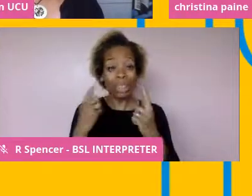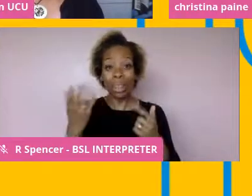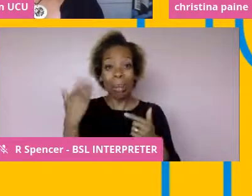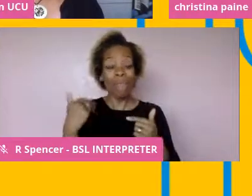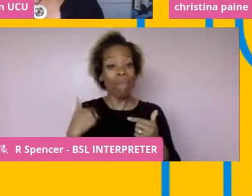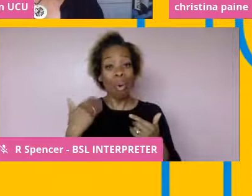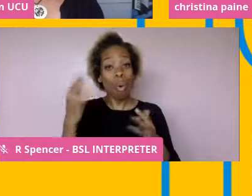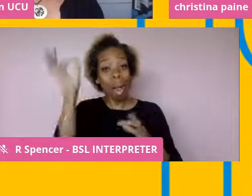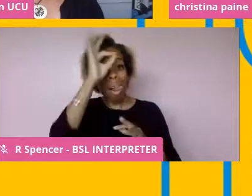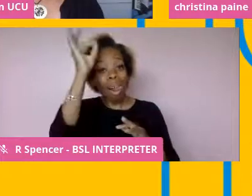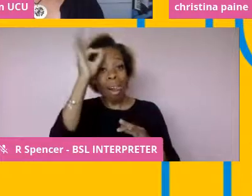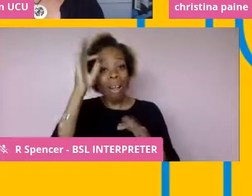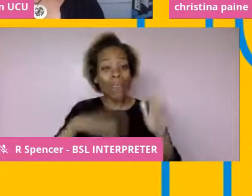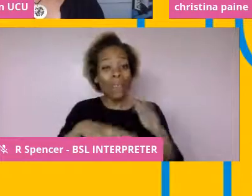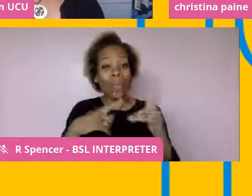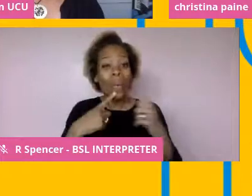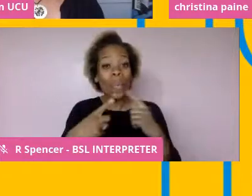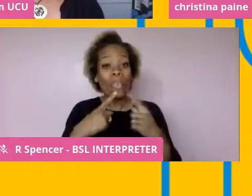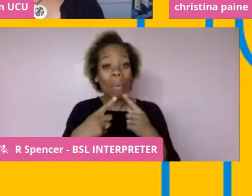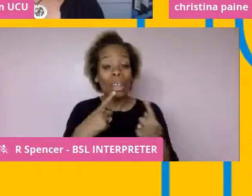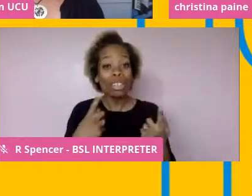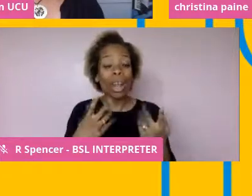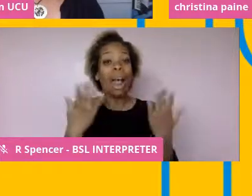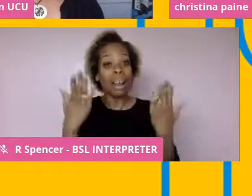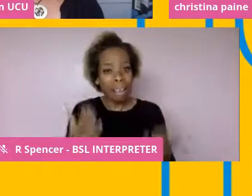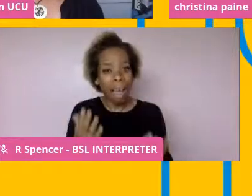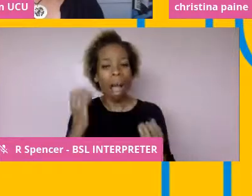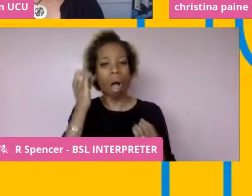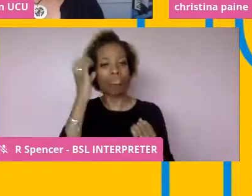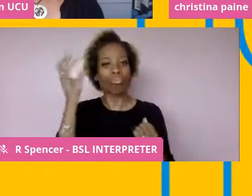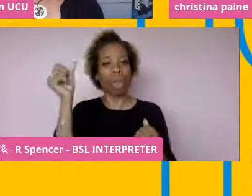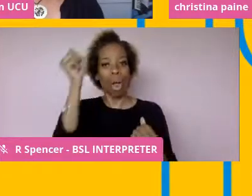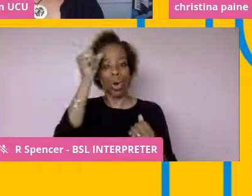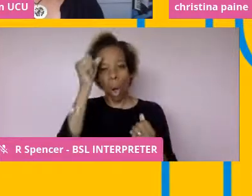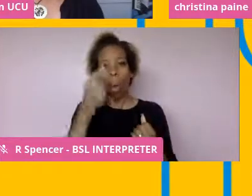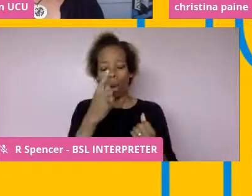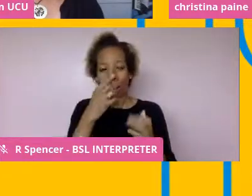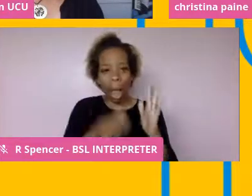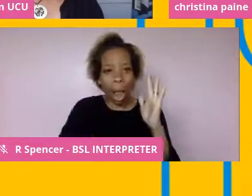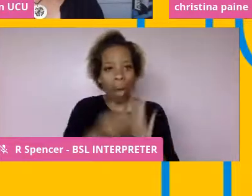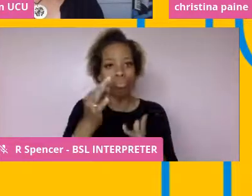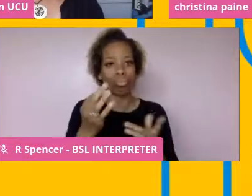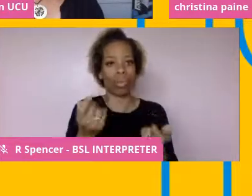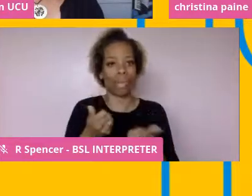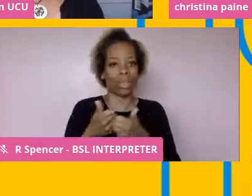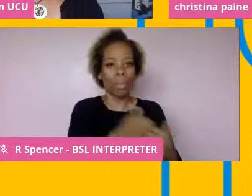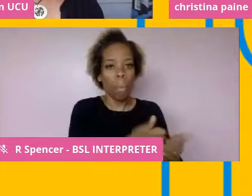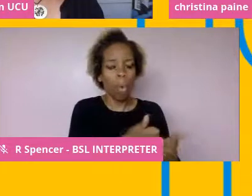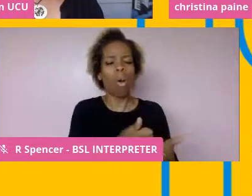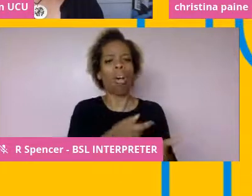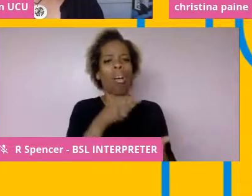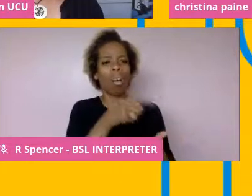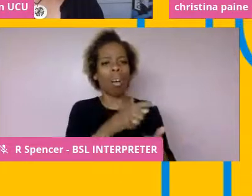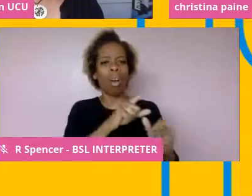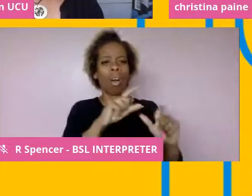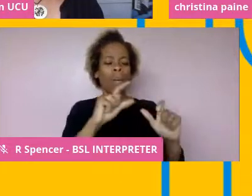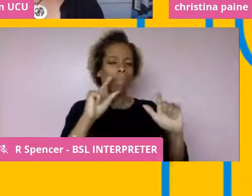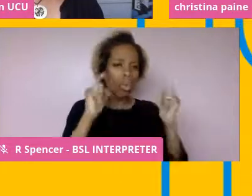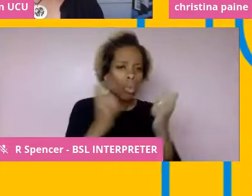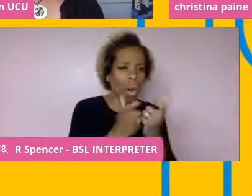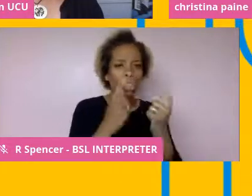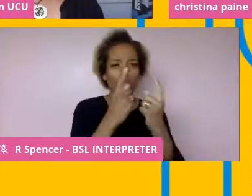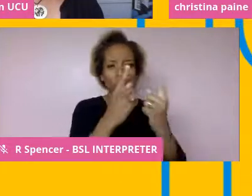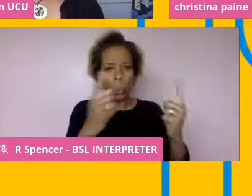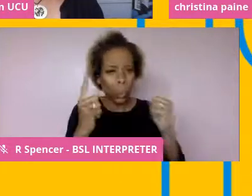the way that casualised staff are treated by their institutions, so by colleges, by prisons, by